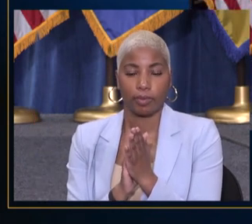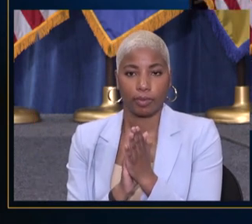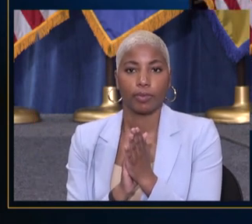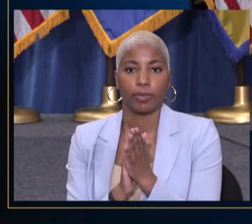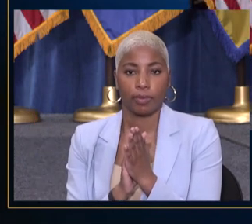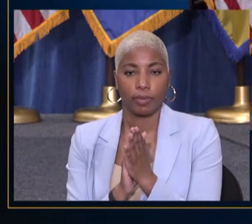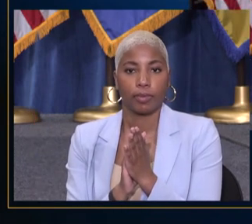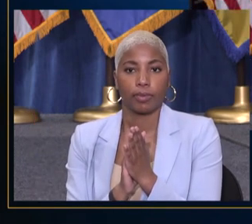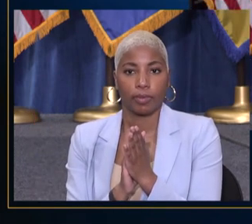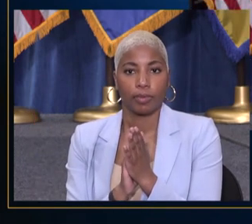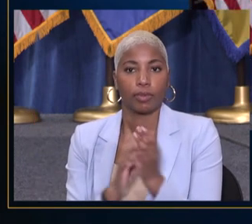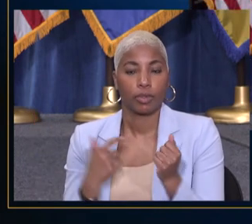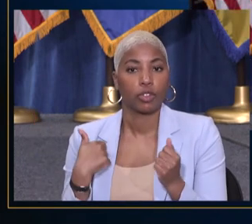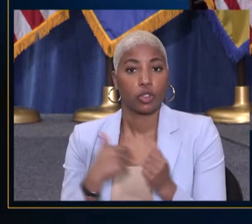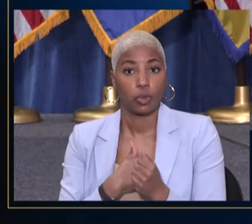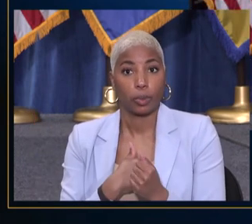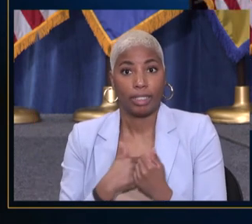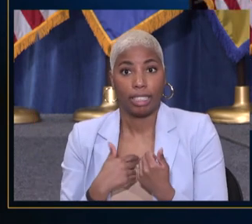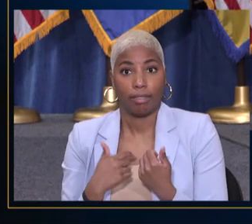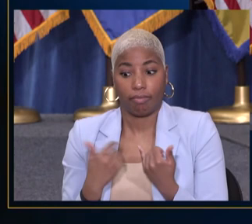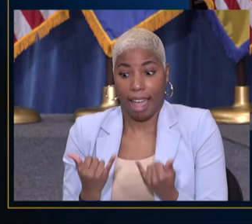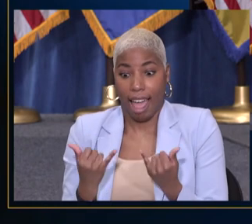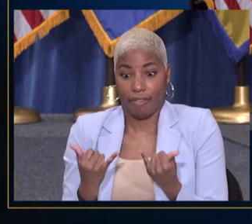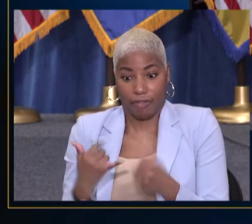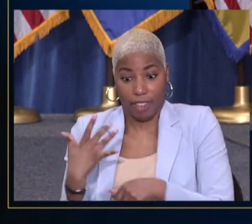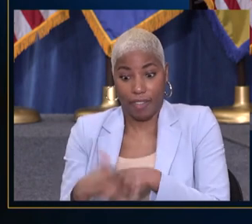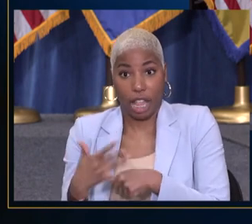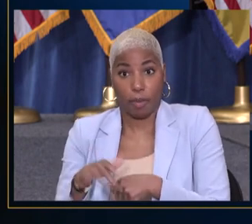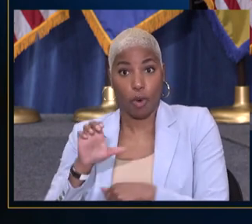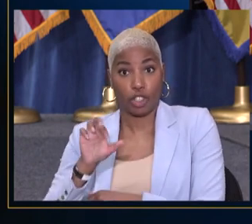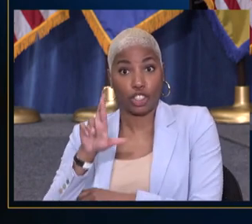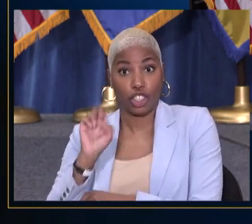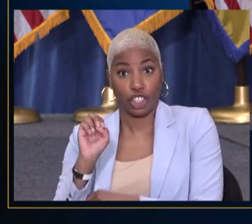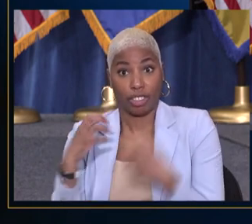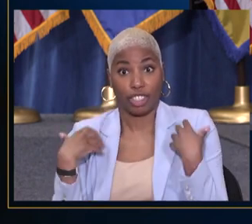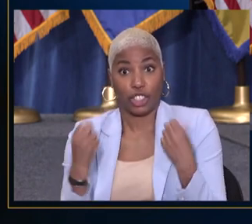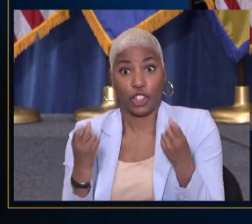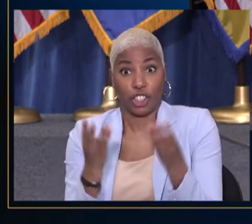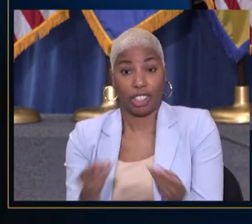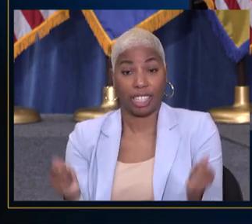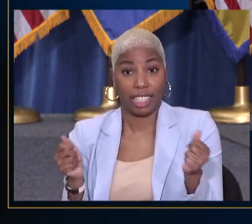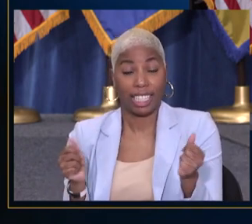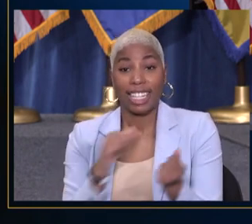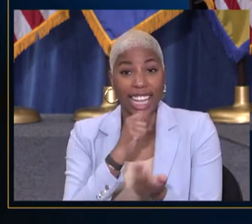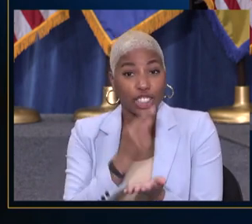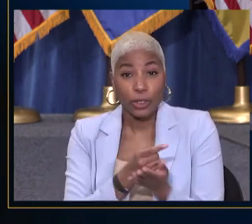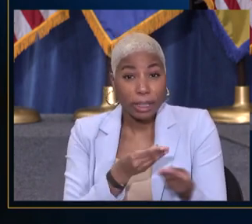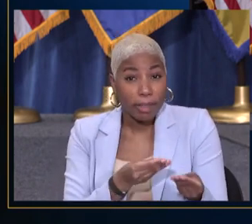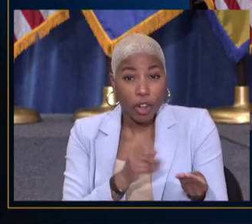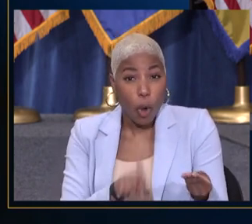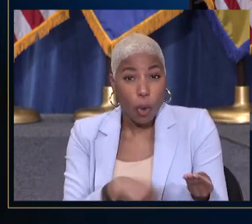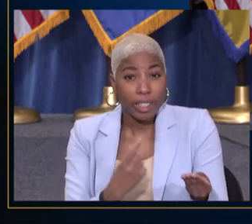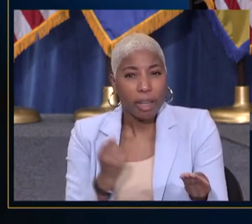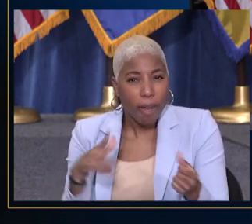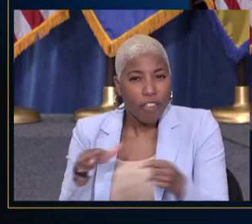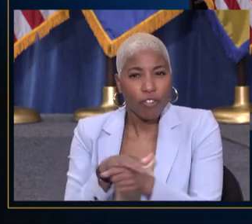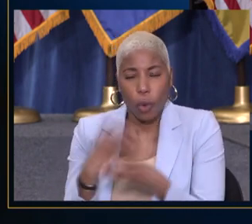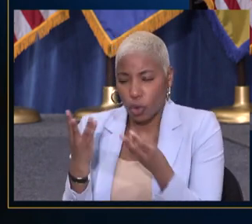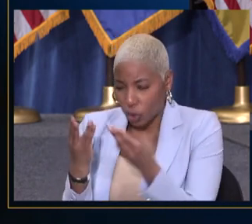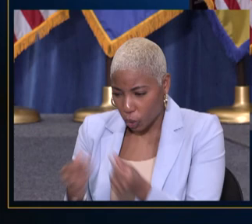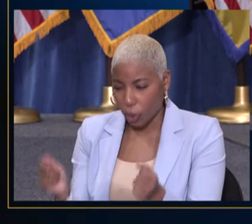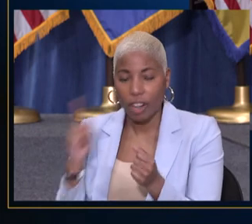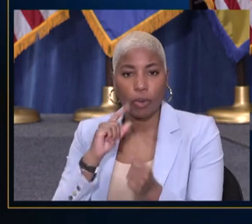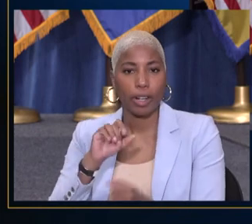we now have within our grasp a cure. Not just treatment, but a cure for sickle cell disease. That's